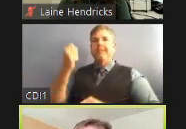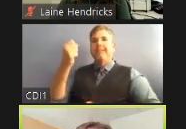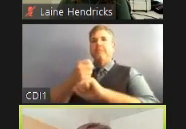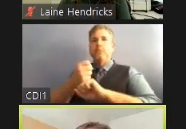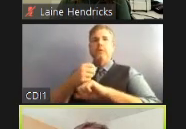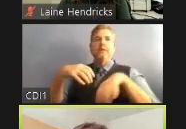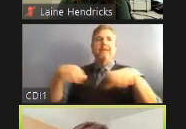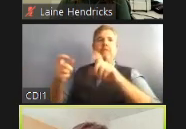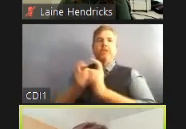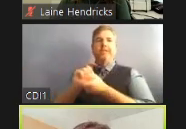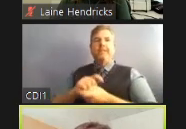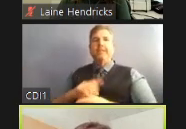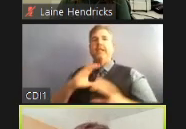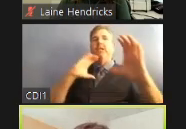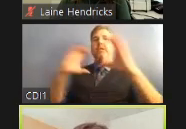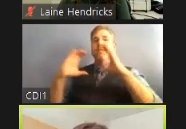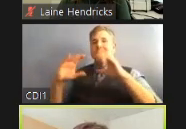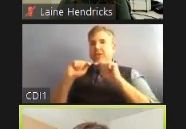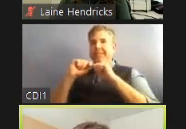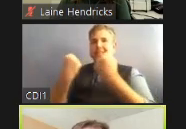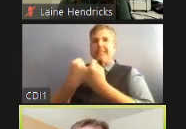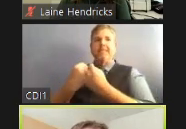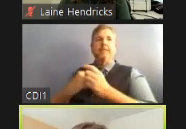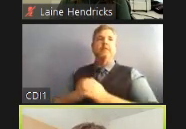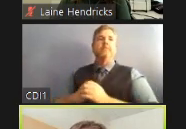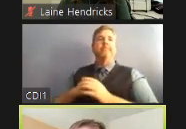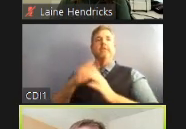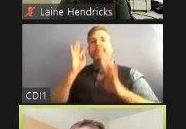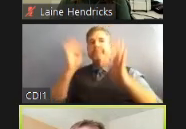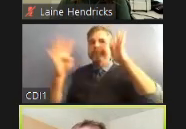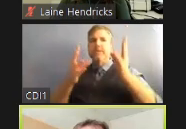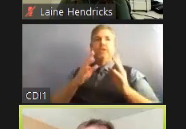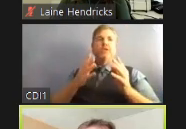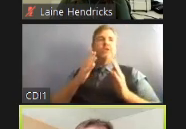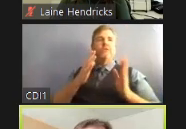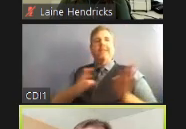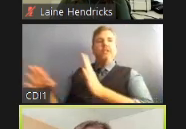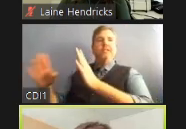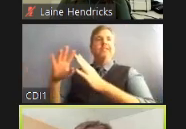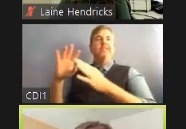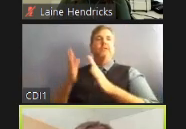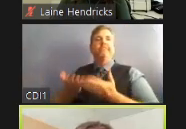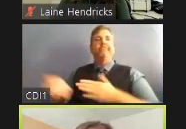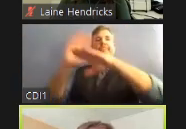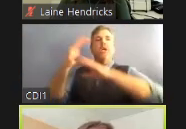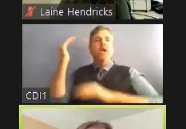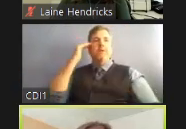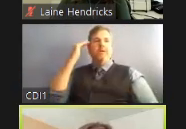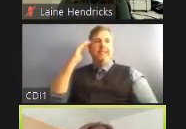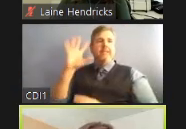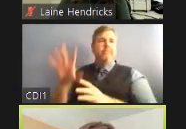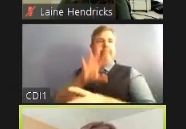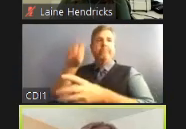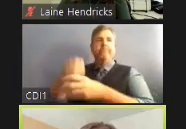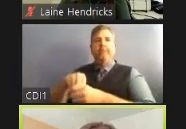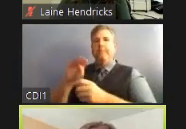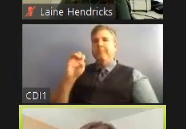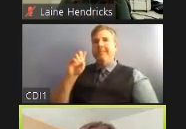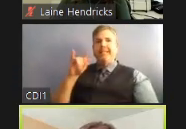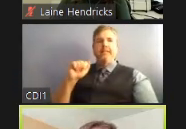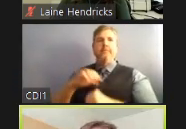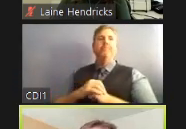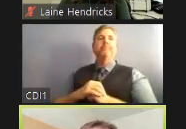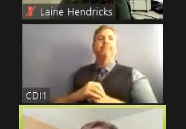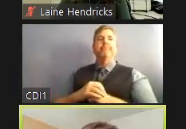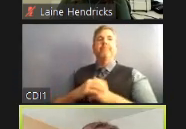that's developing strategies to increase awareness and engage media and other influencers in that community. We have a partnership team that is